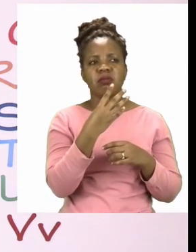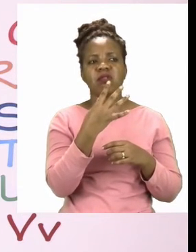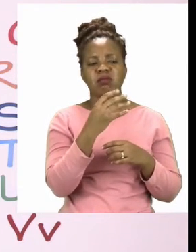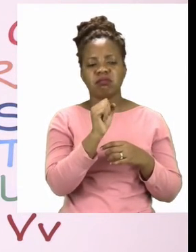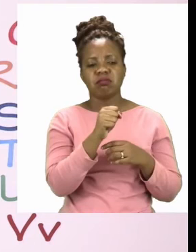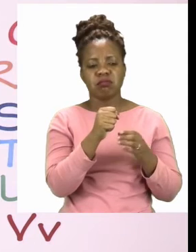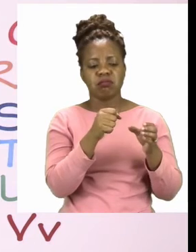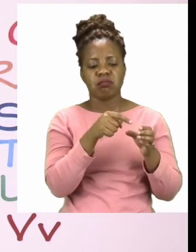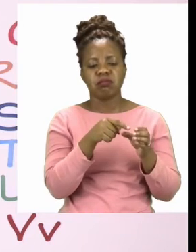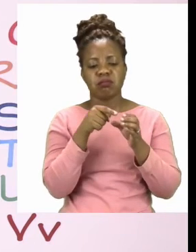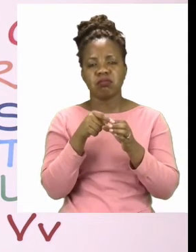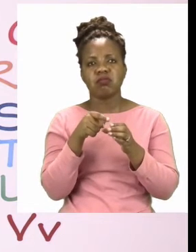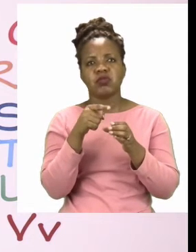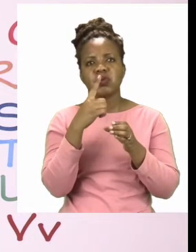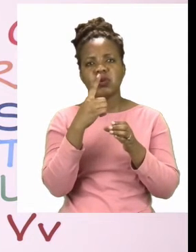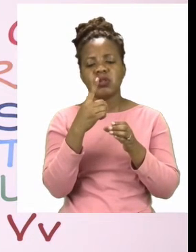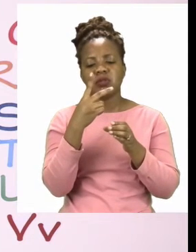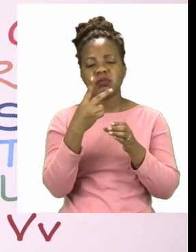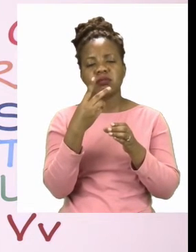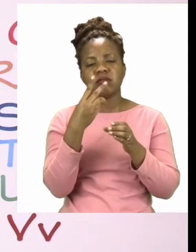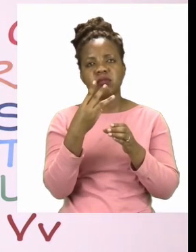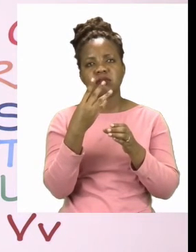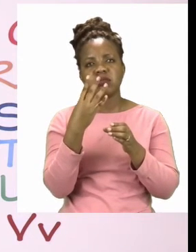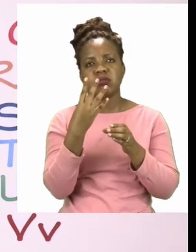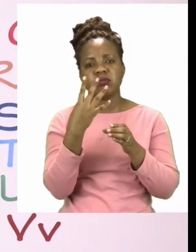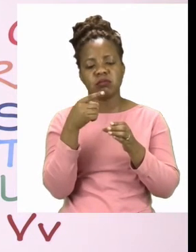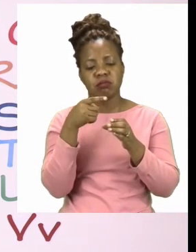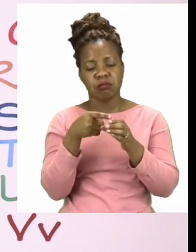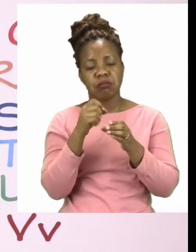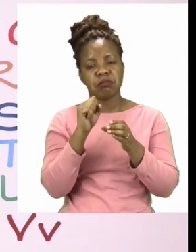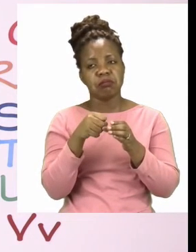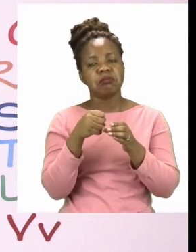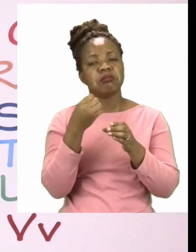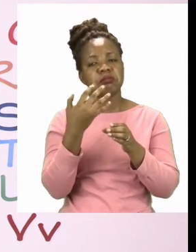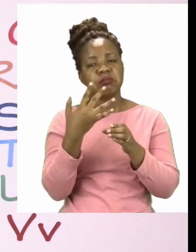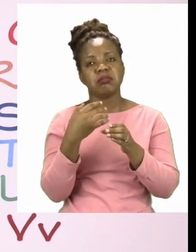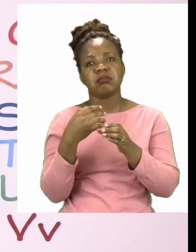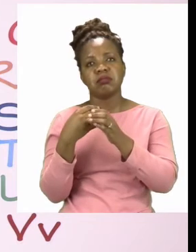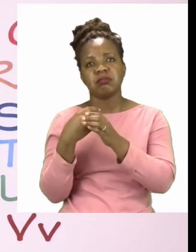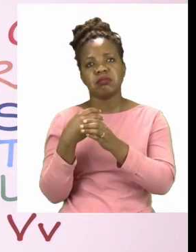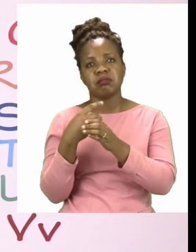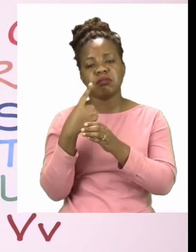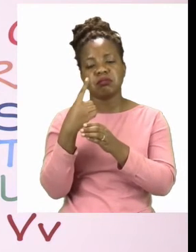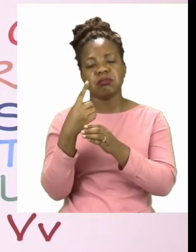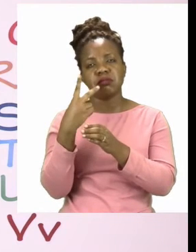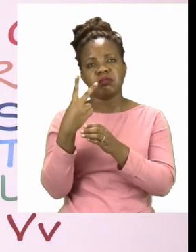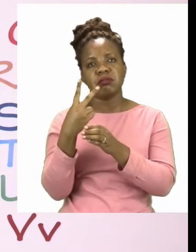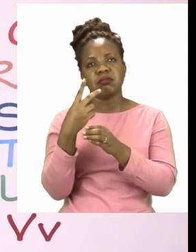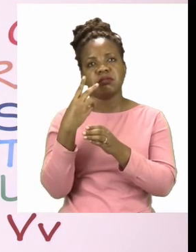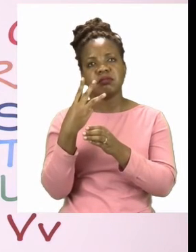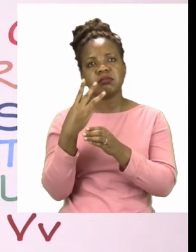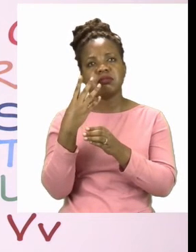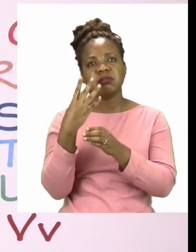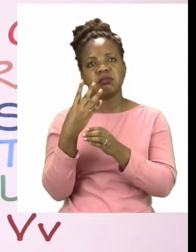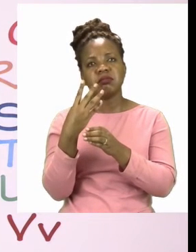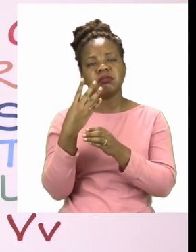1, 2, 3, 4, 5. This one also has 5. 1, 2,